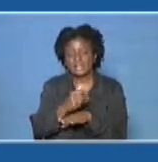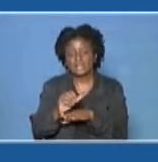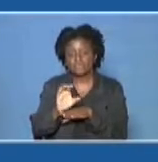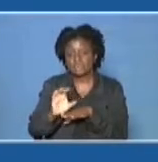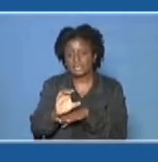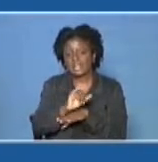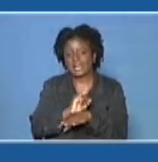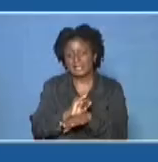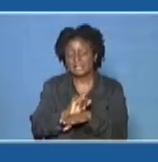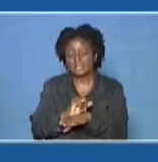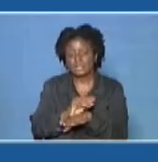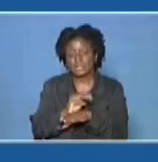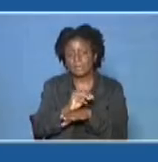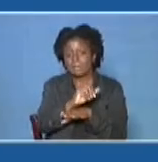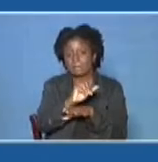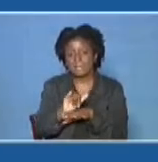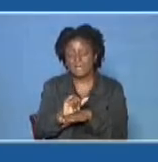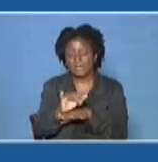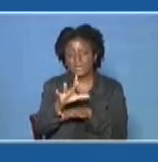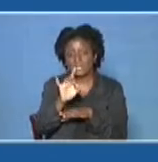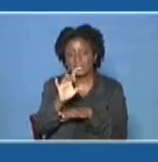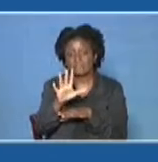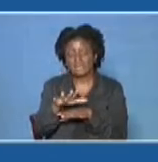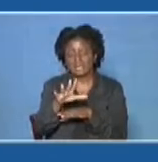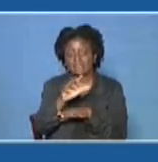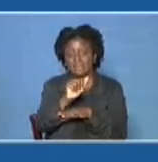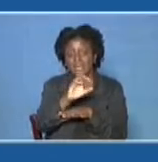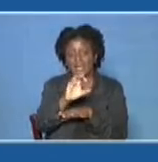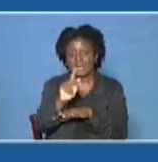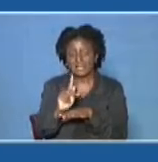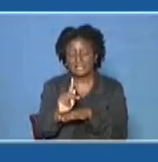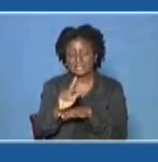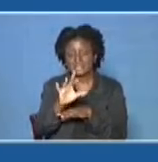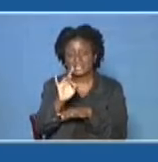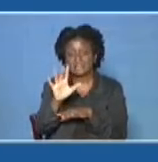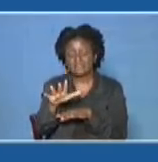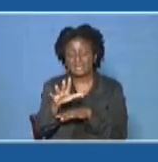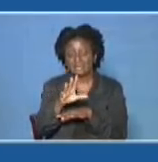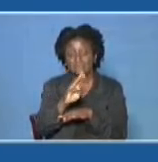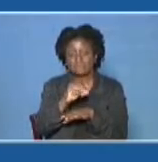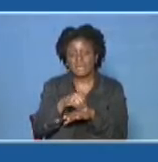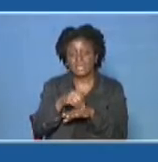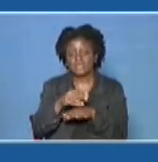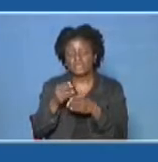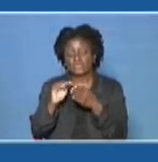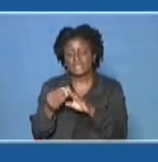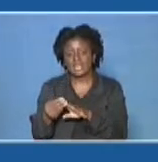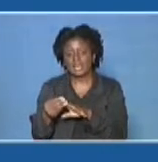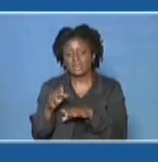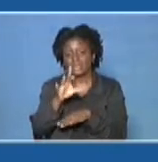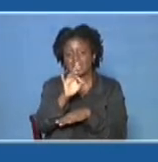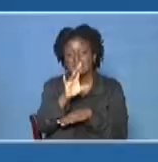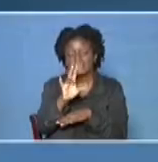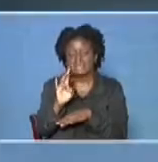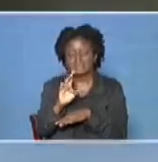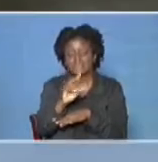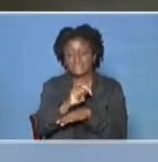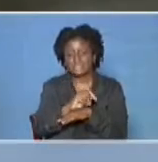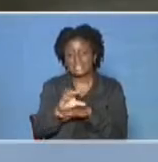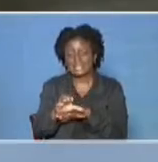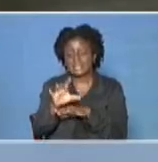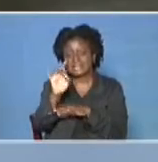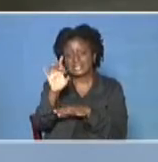Island. Betsy Bay, Magona, 85. Ackland's 85. Matutani, Inagua, 87. And the Turks and Caicos Islands at 88